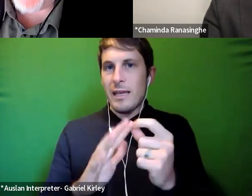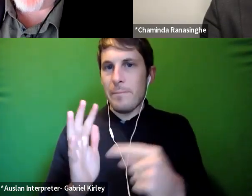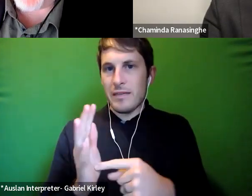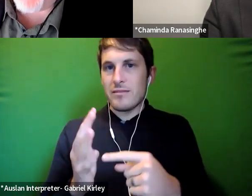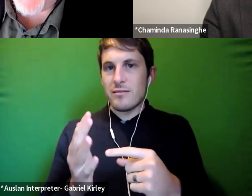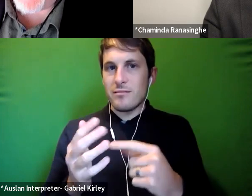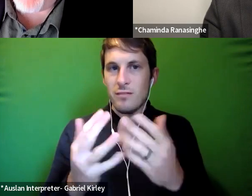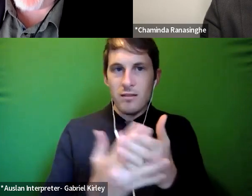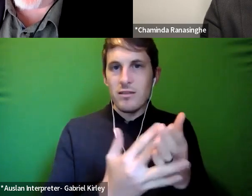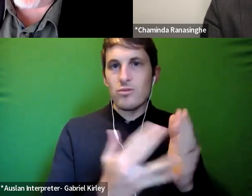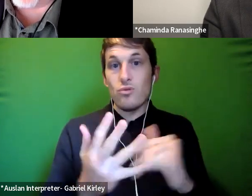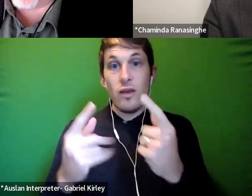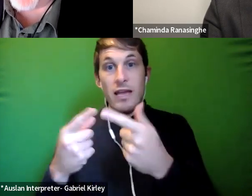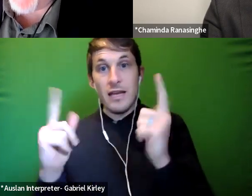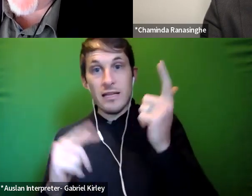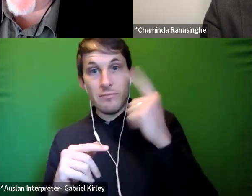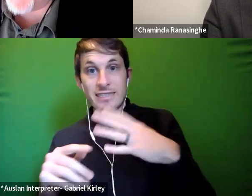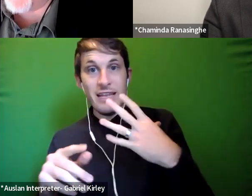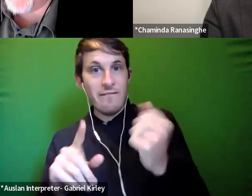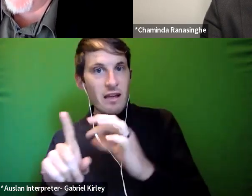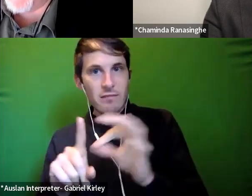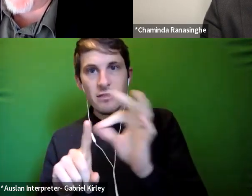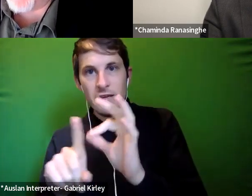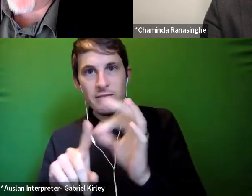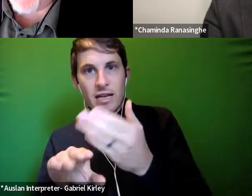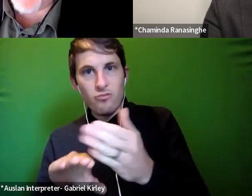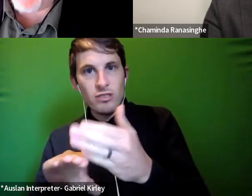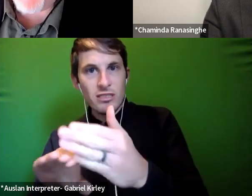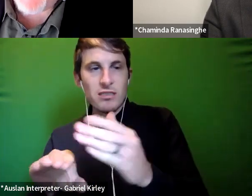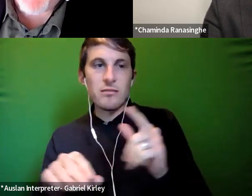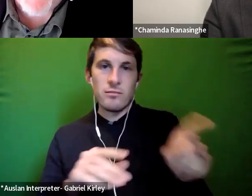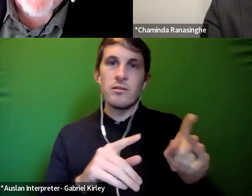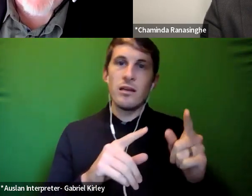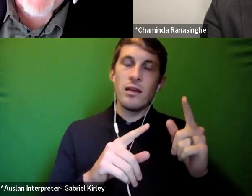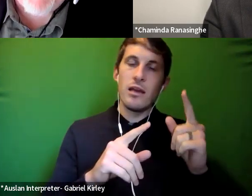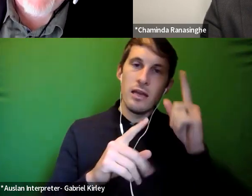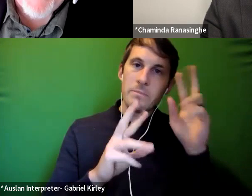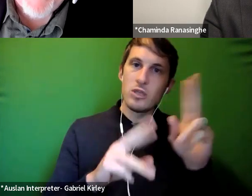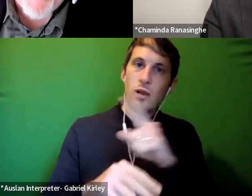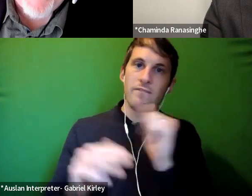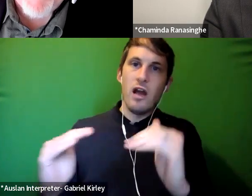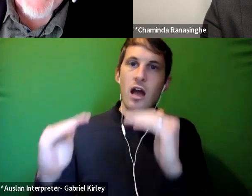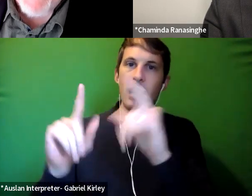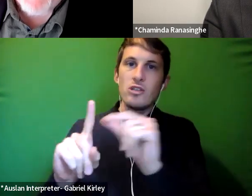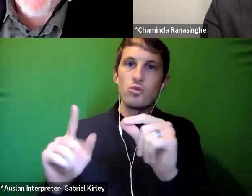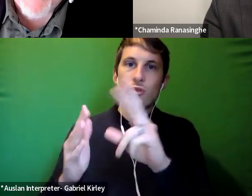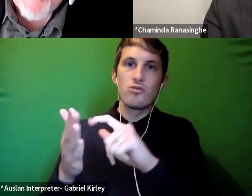have to need to keep on top of all that, keep that current. The expectation is that they've got high digital literacy skills. And that's just innate, and it's not